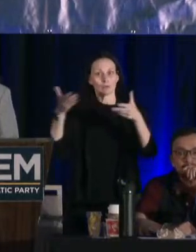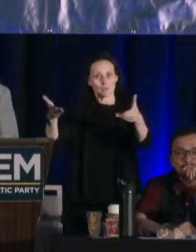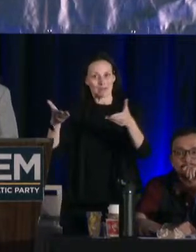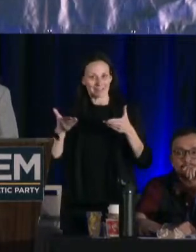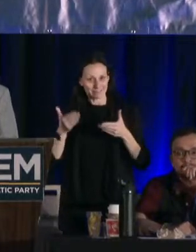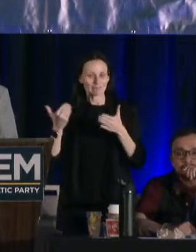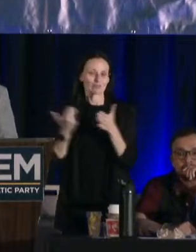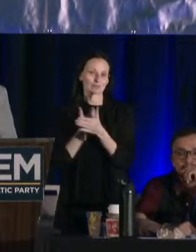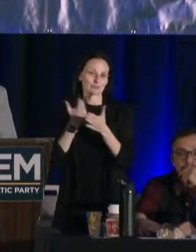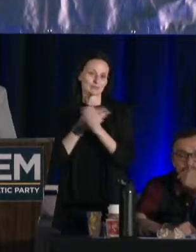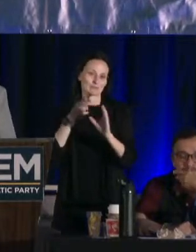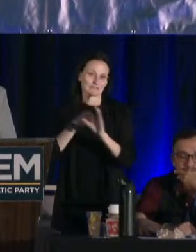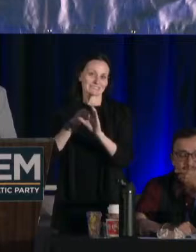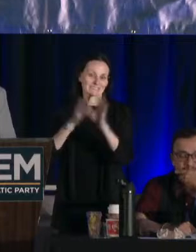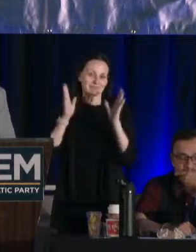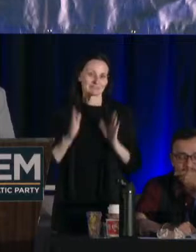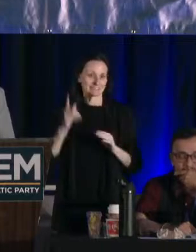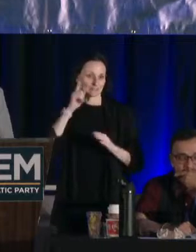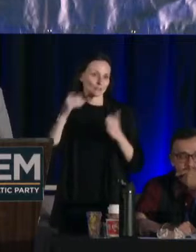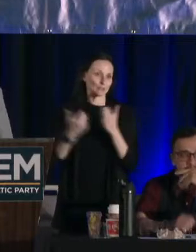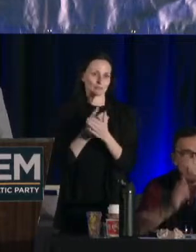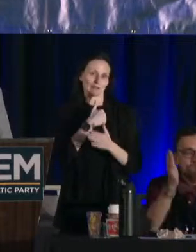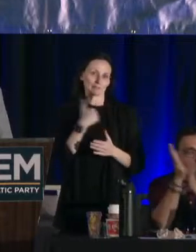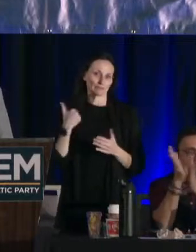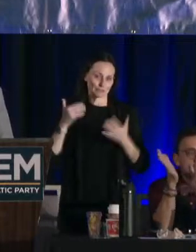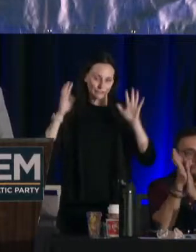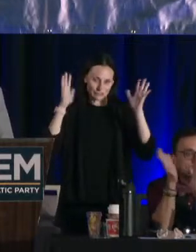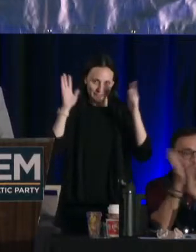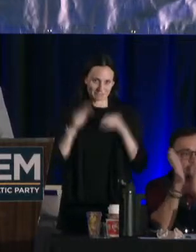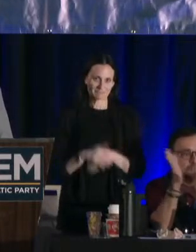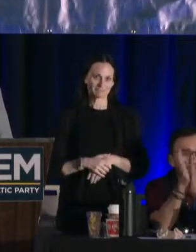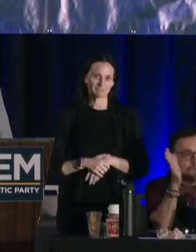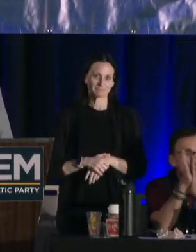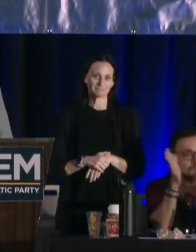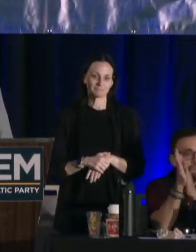welcome the new participants and the new members.